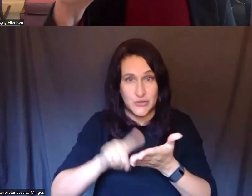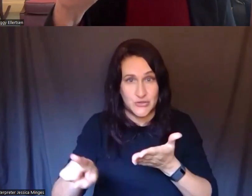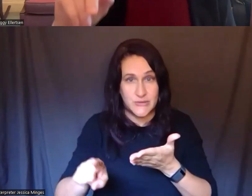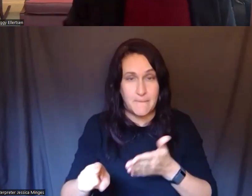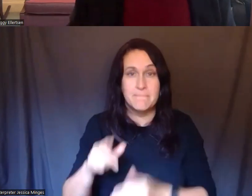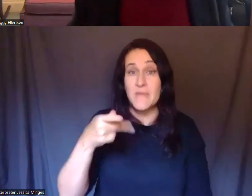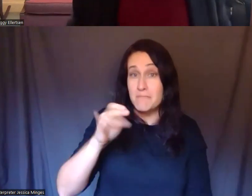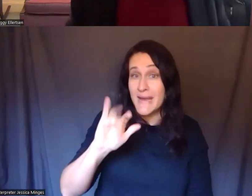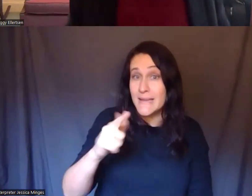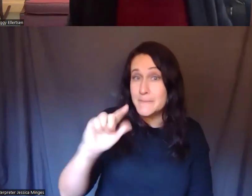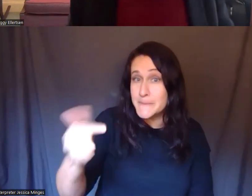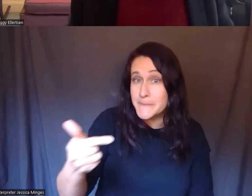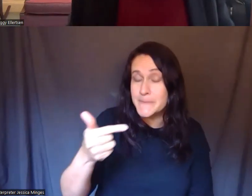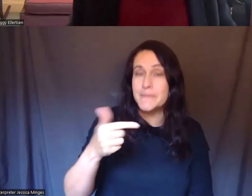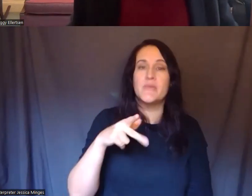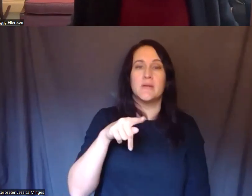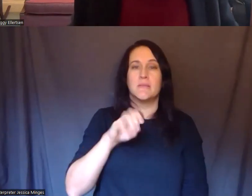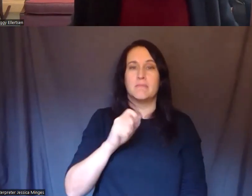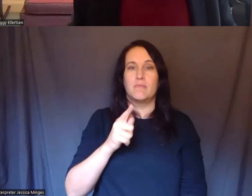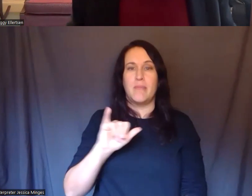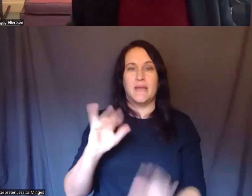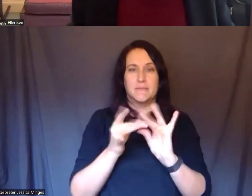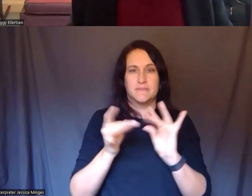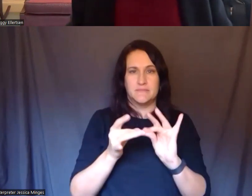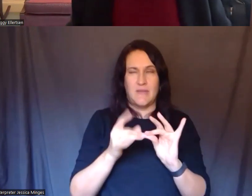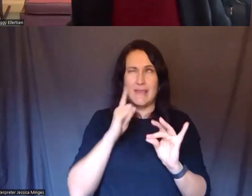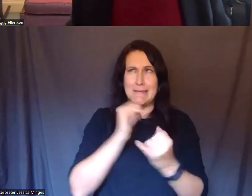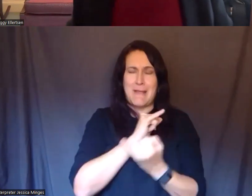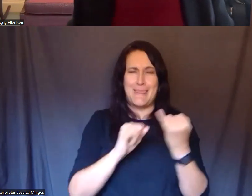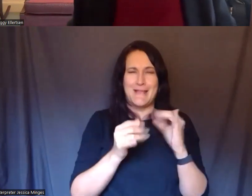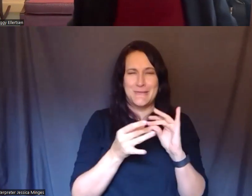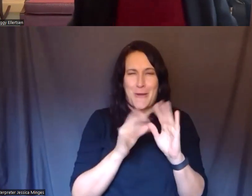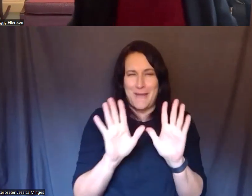Peggy? I just have one final comment. I think it's my final comment.